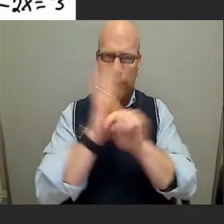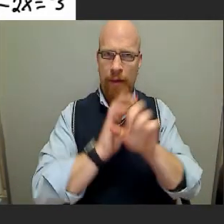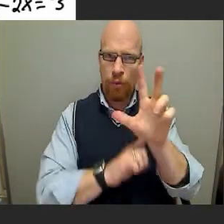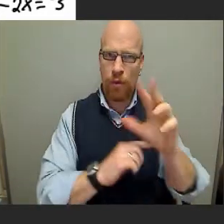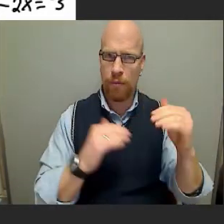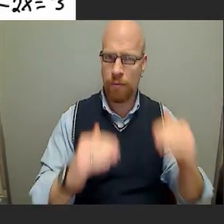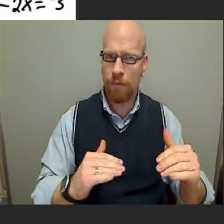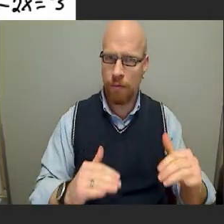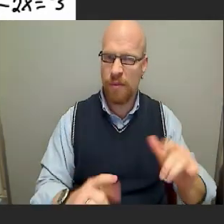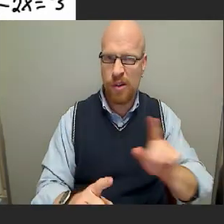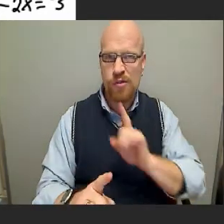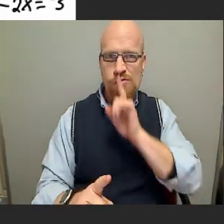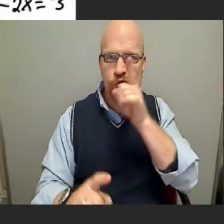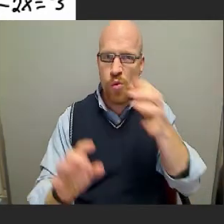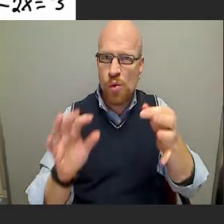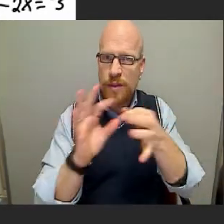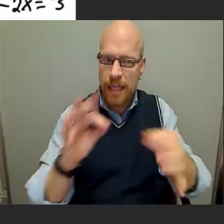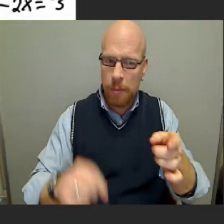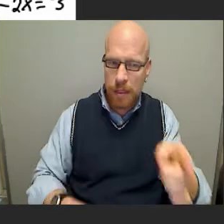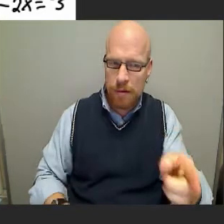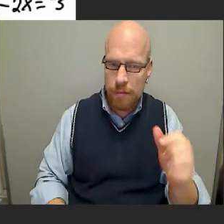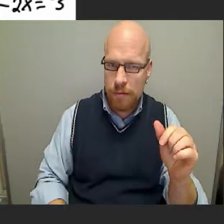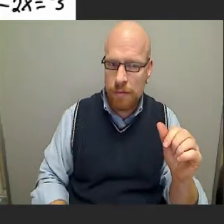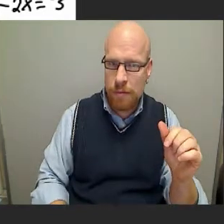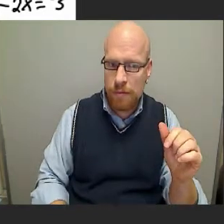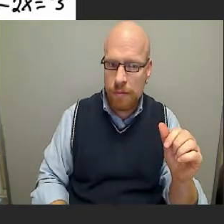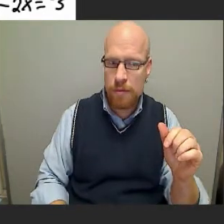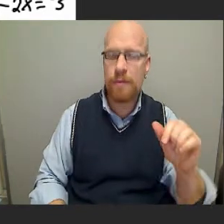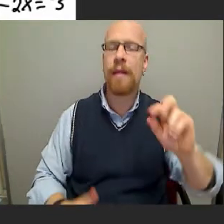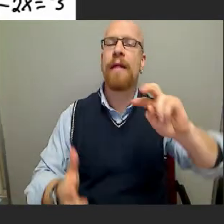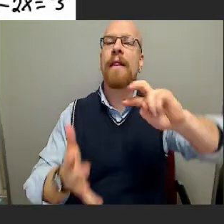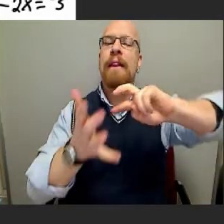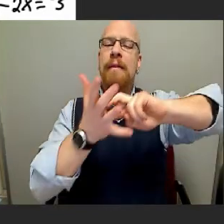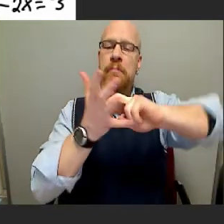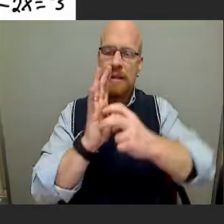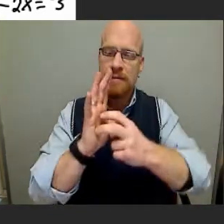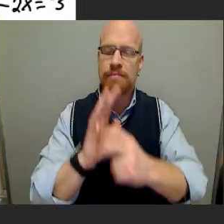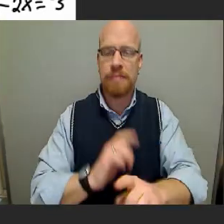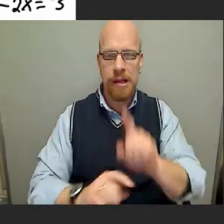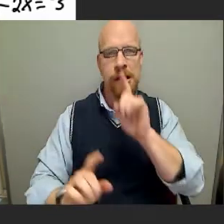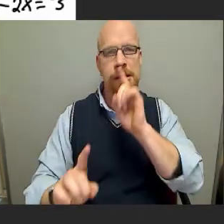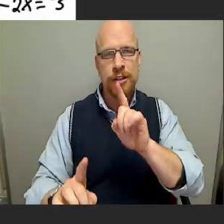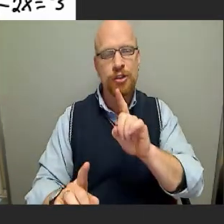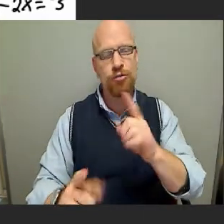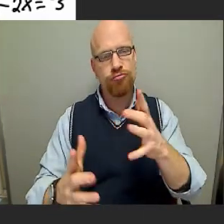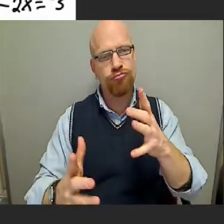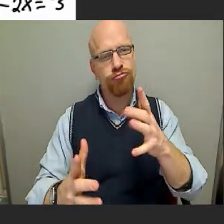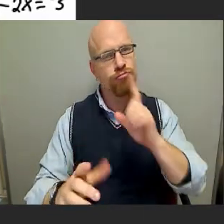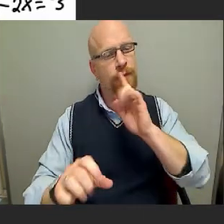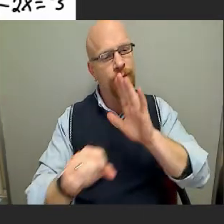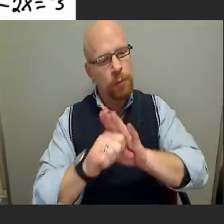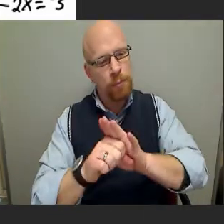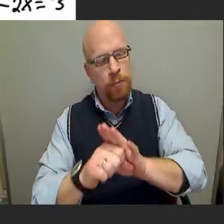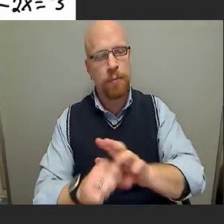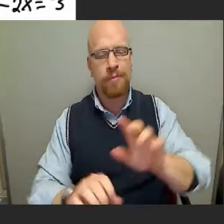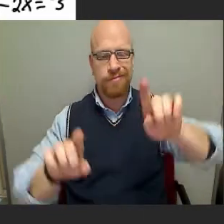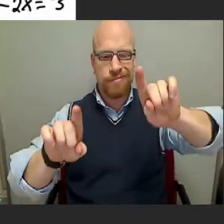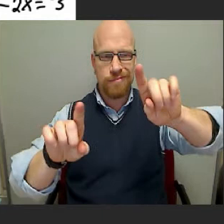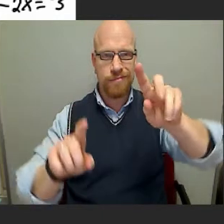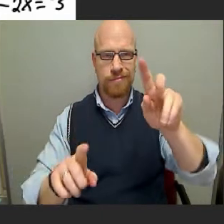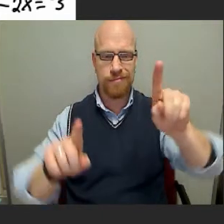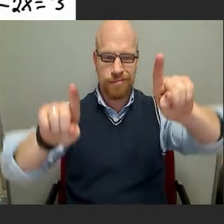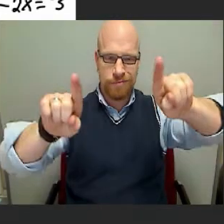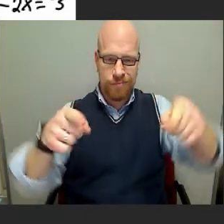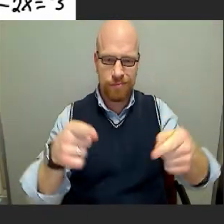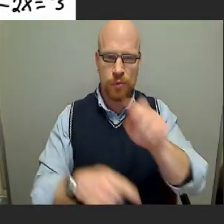make sure that it yielded a true value. So we have negative 3 equal to negative 3. It's a true statement, therefore